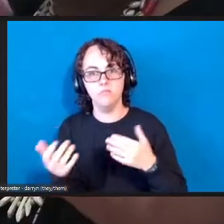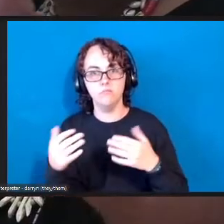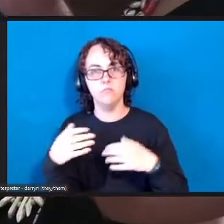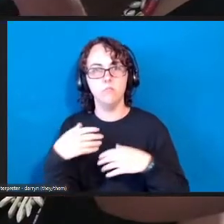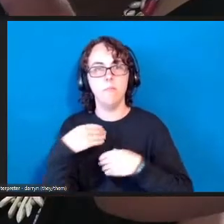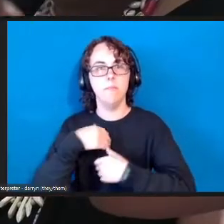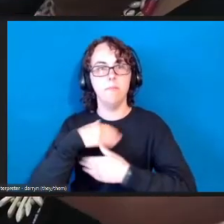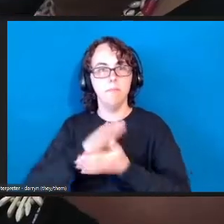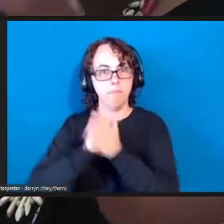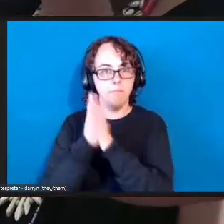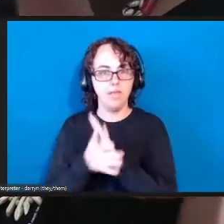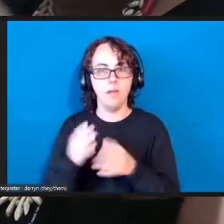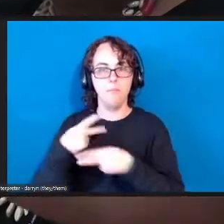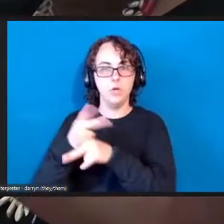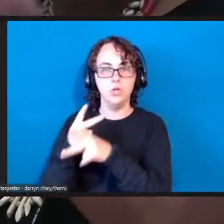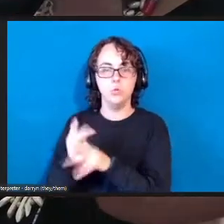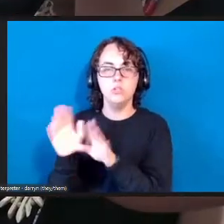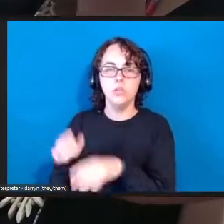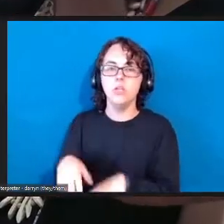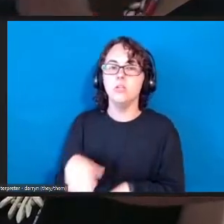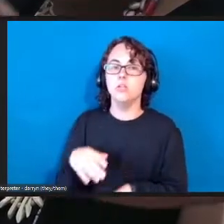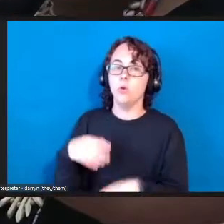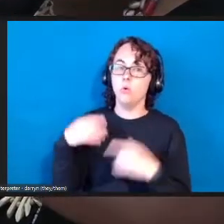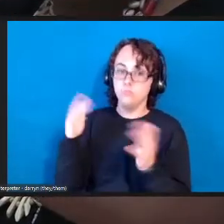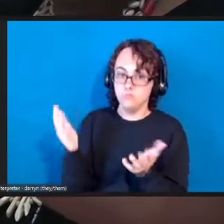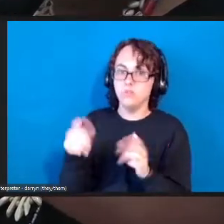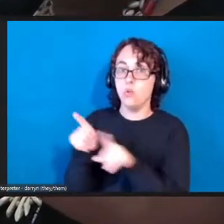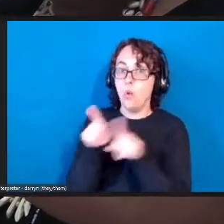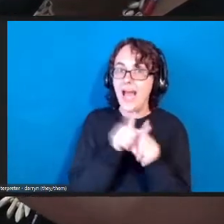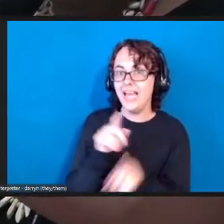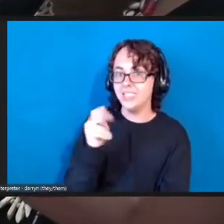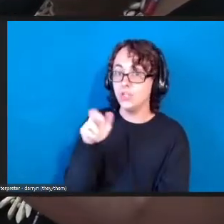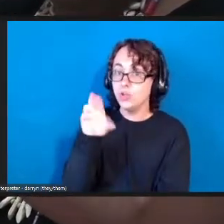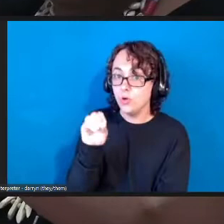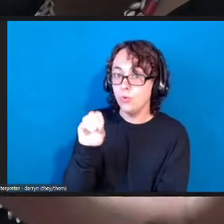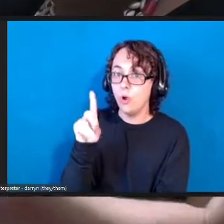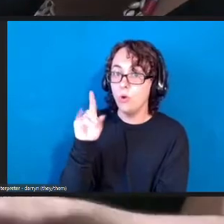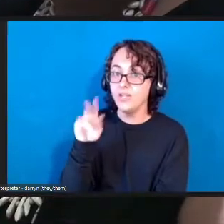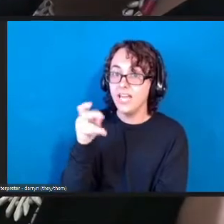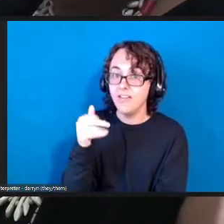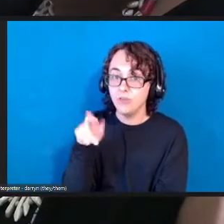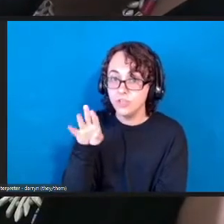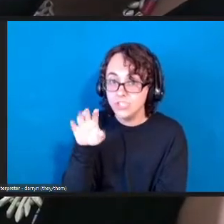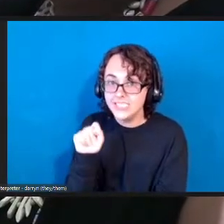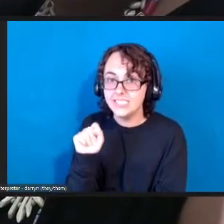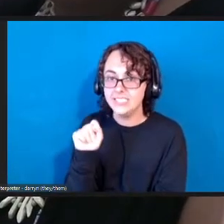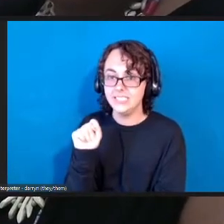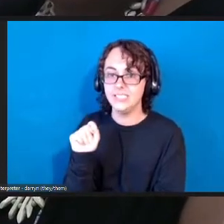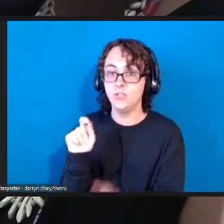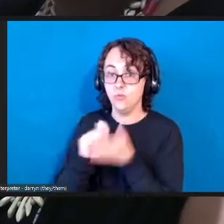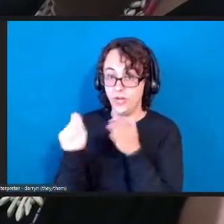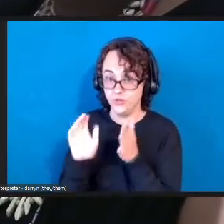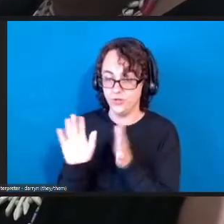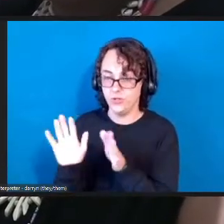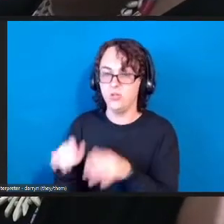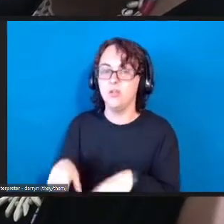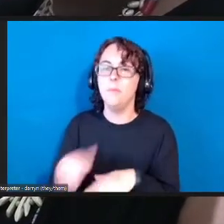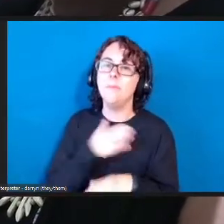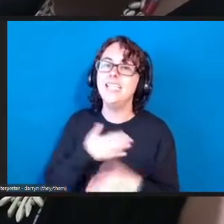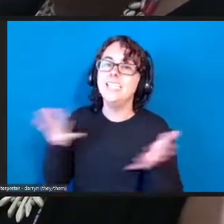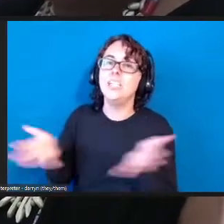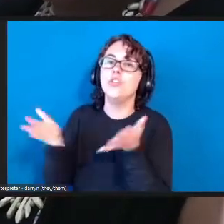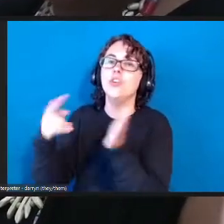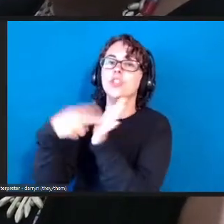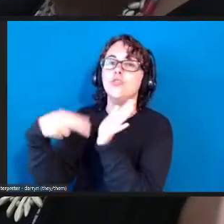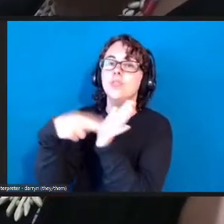neurodivergent, please, please encourage your readers to look, one, for potential. We talked about this. Always look